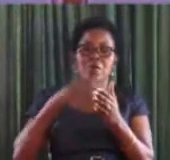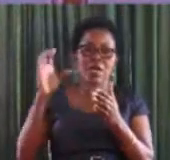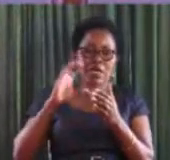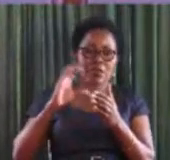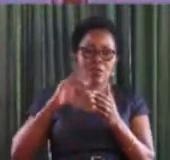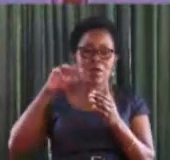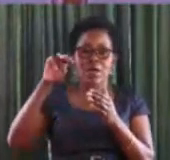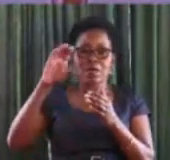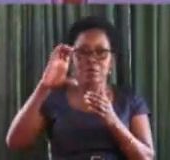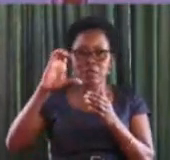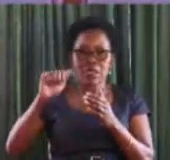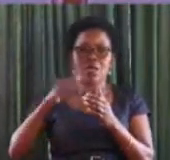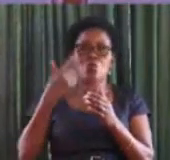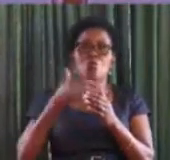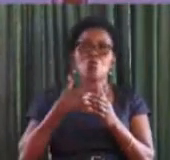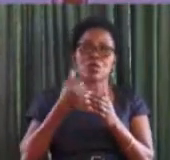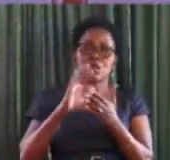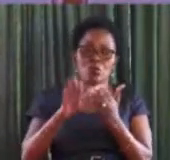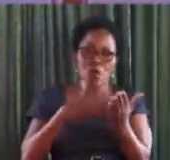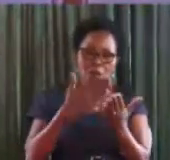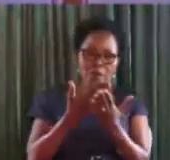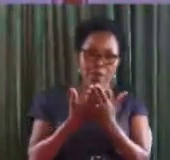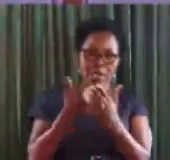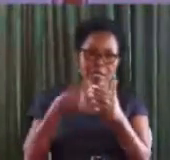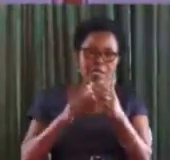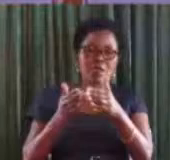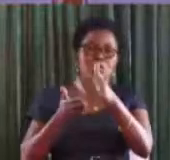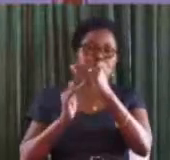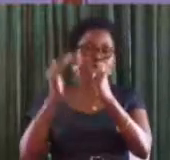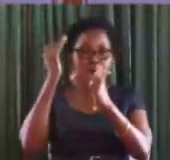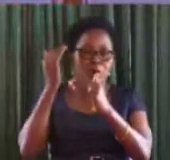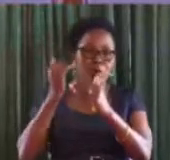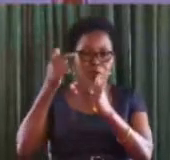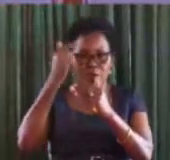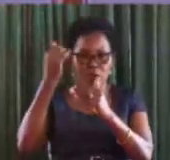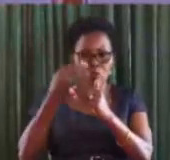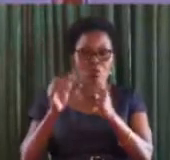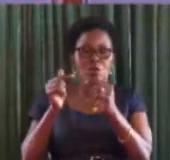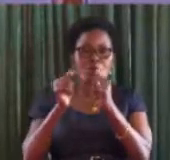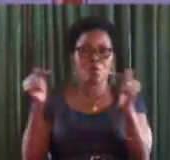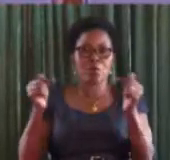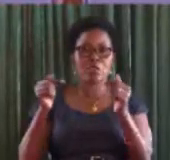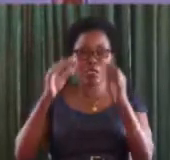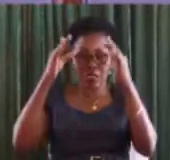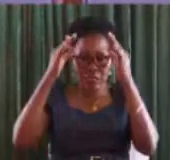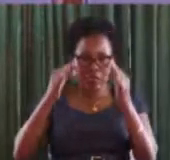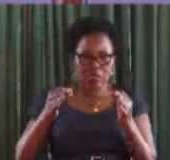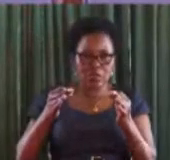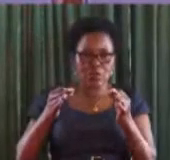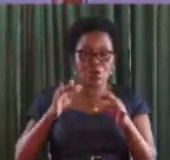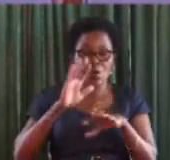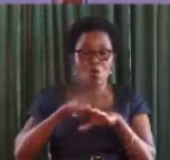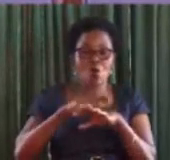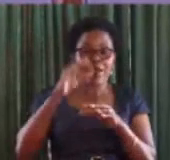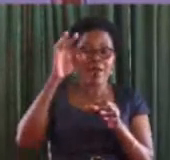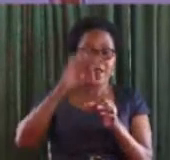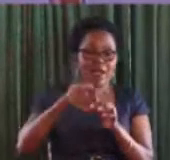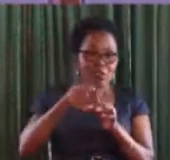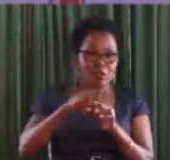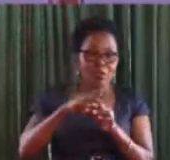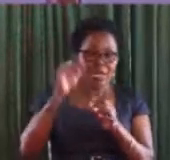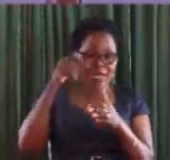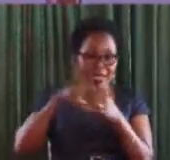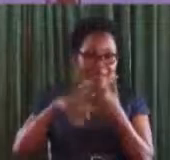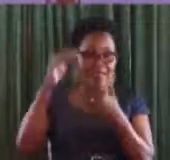the Supreme Court because there are contradictory decisions on that aspect of elections in that